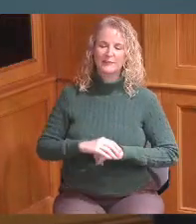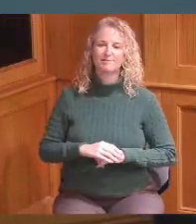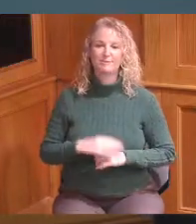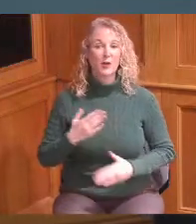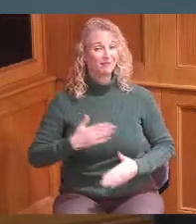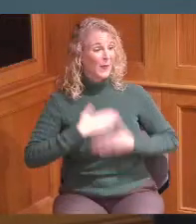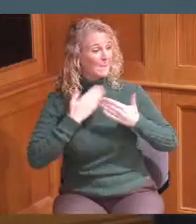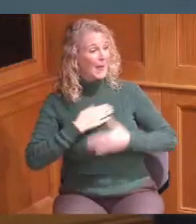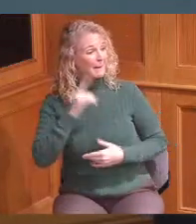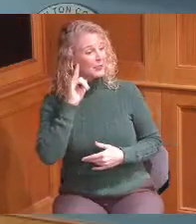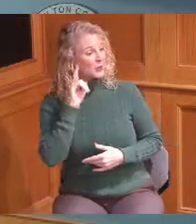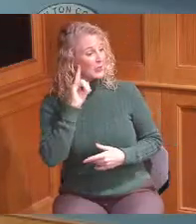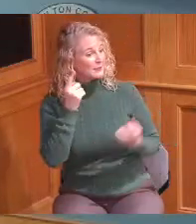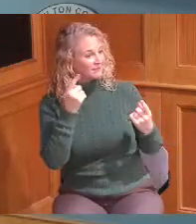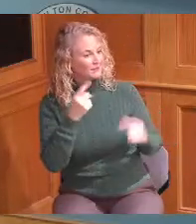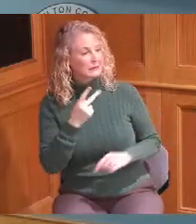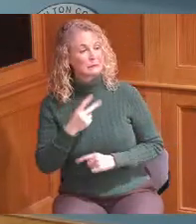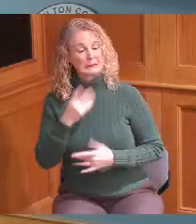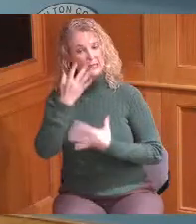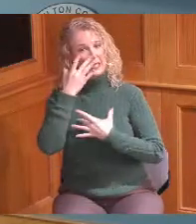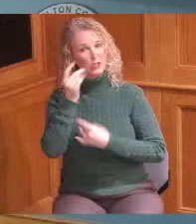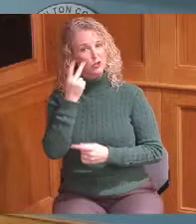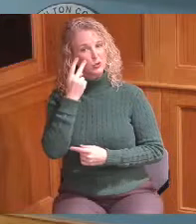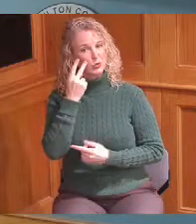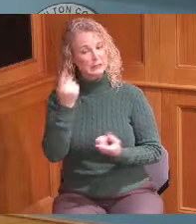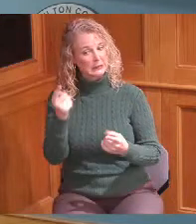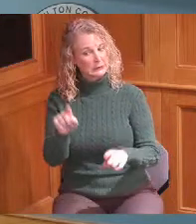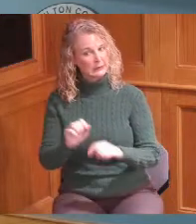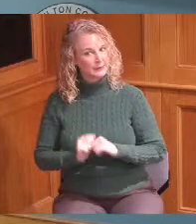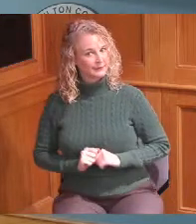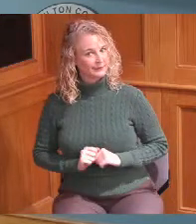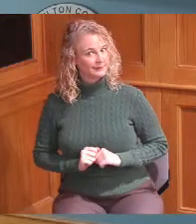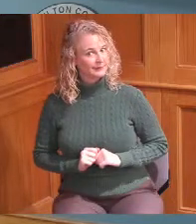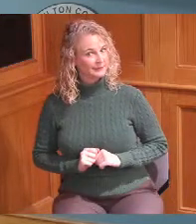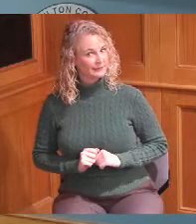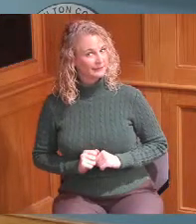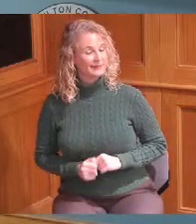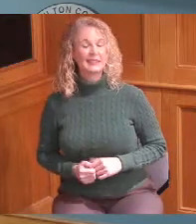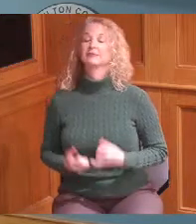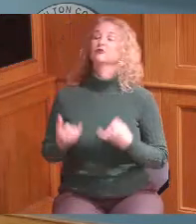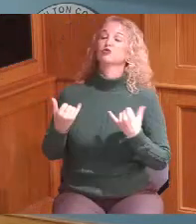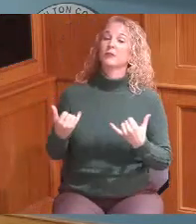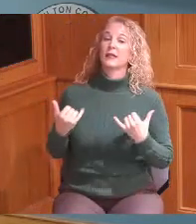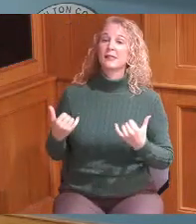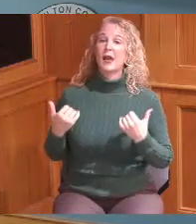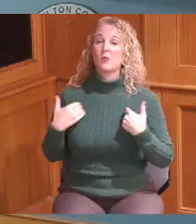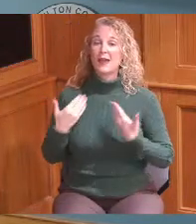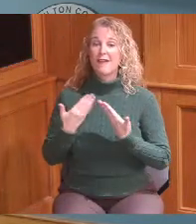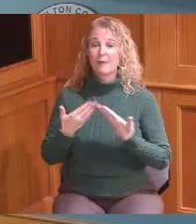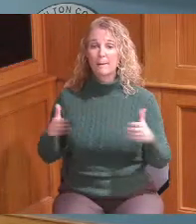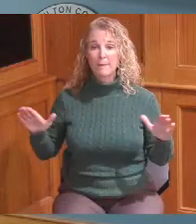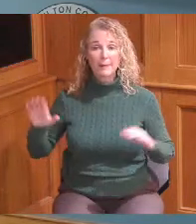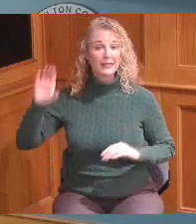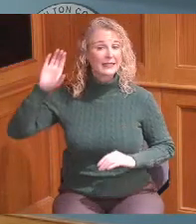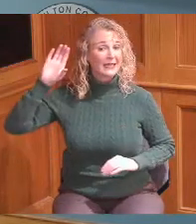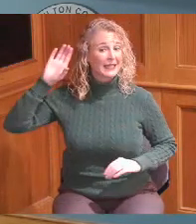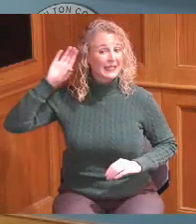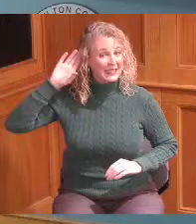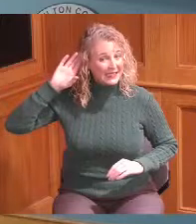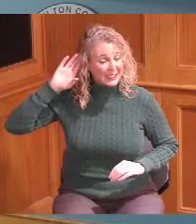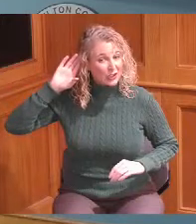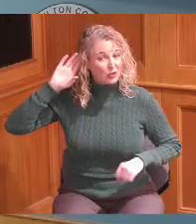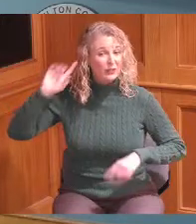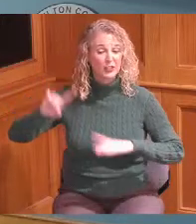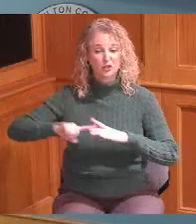hear what happens with those briefings. We have a public hearing that is supposed to start at 10:15. We're not quite